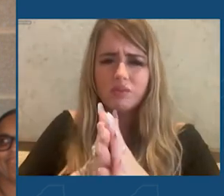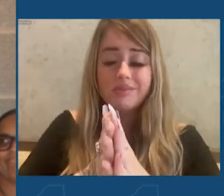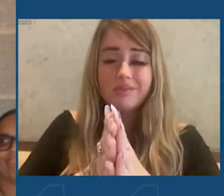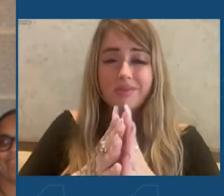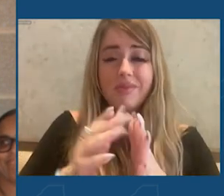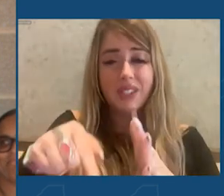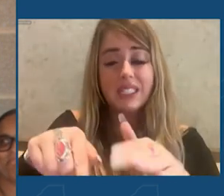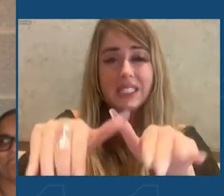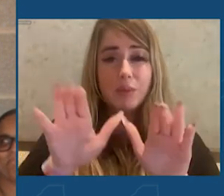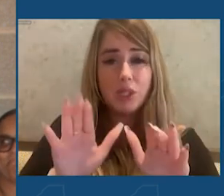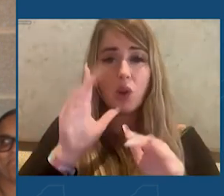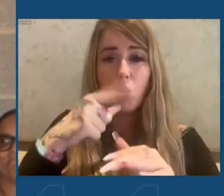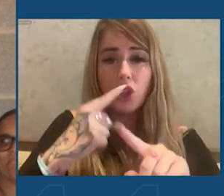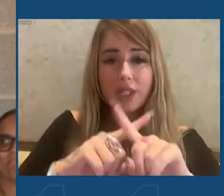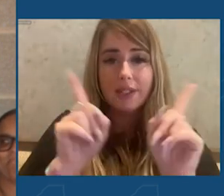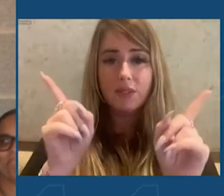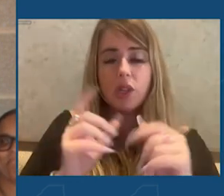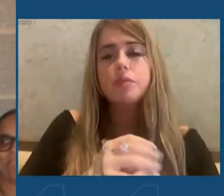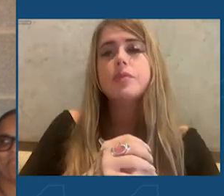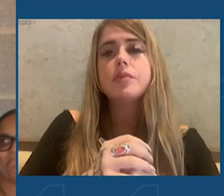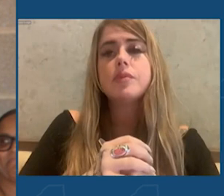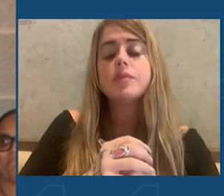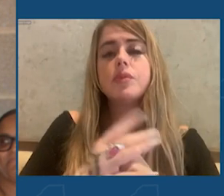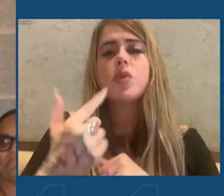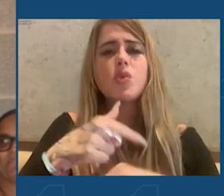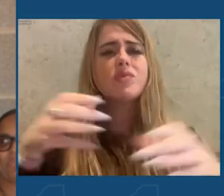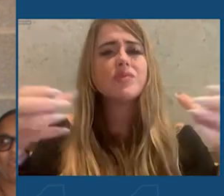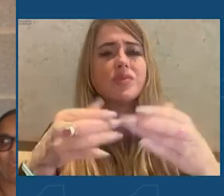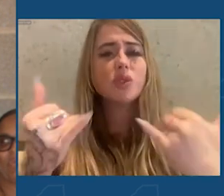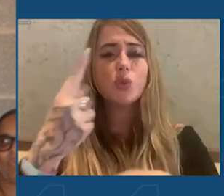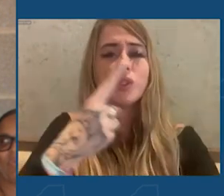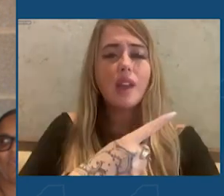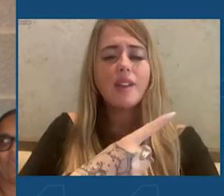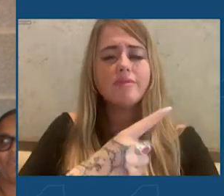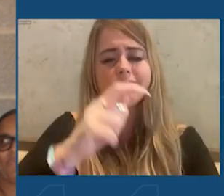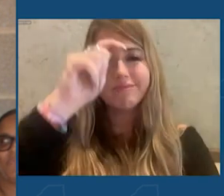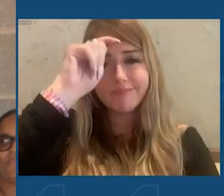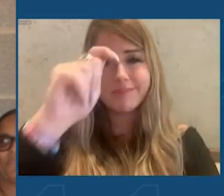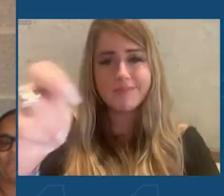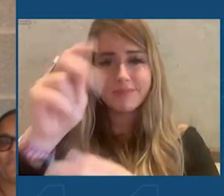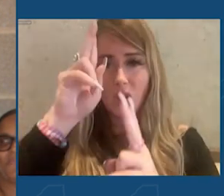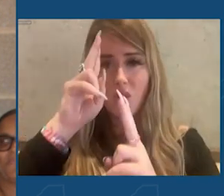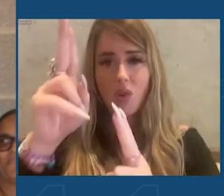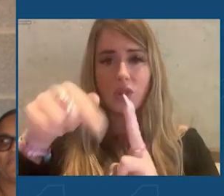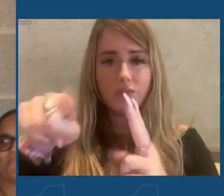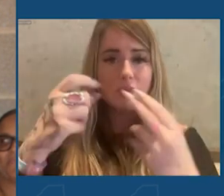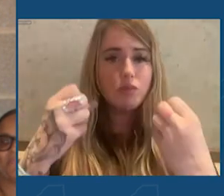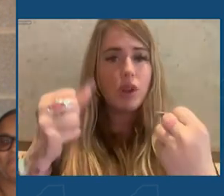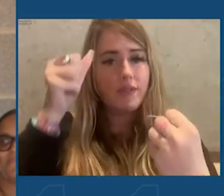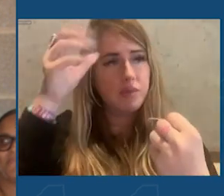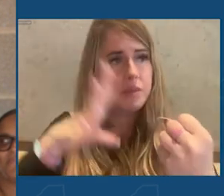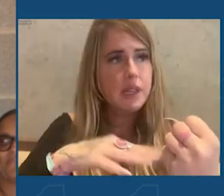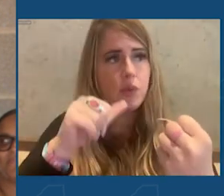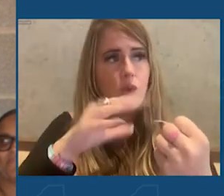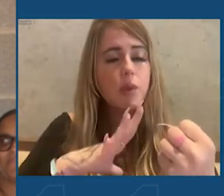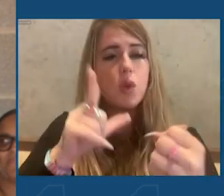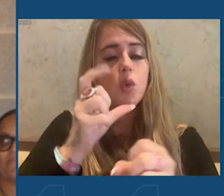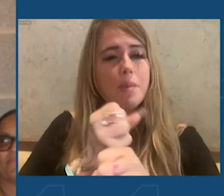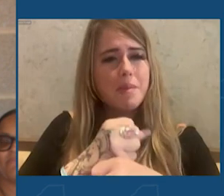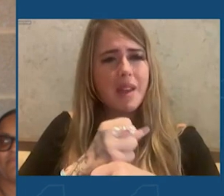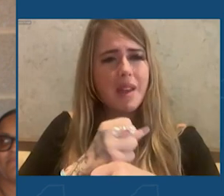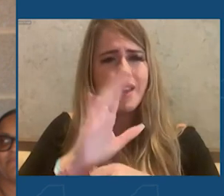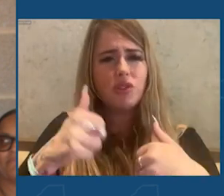different. We gather here on this day to pay tribute and honor the courageous men and women who made the ultimate